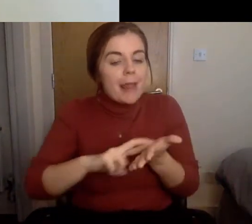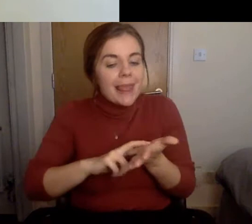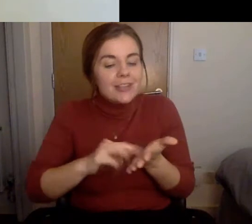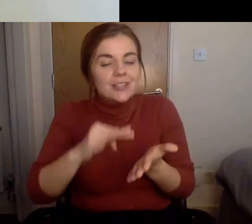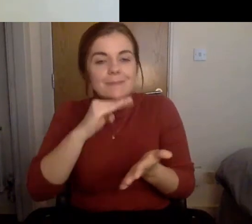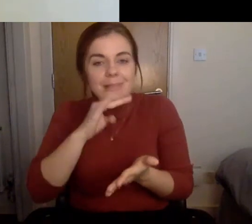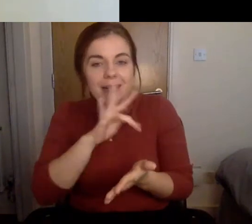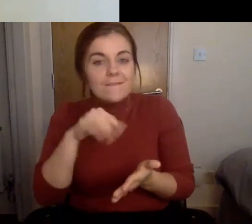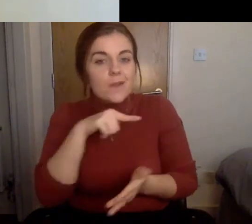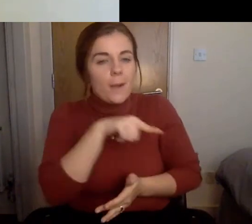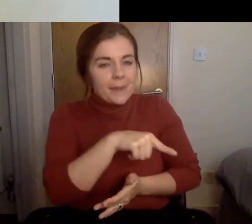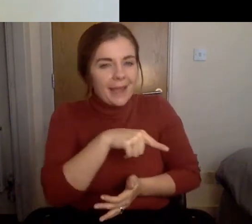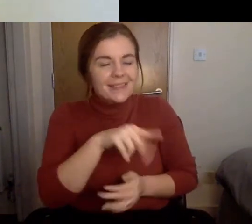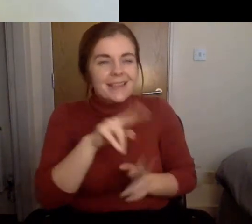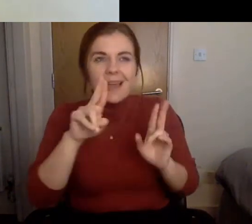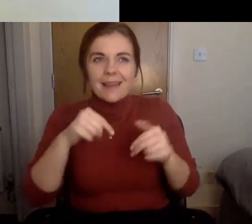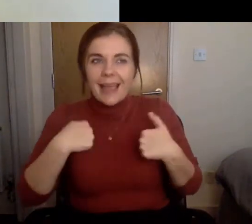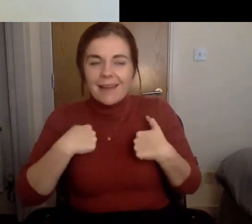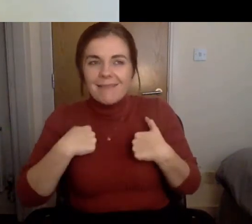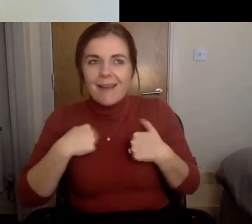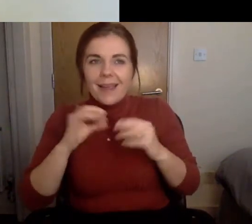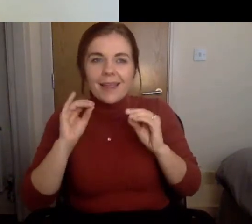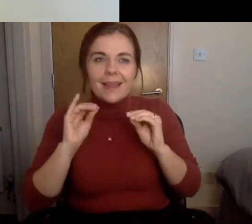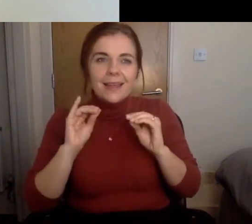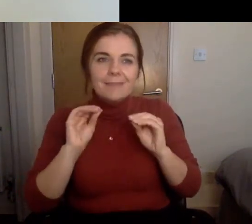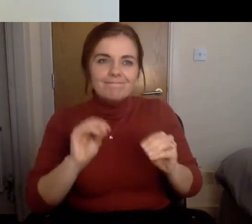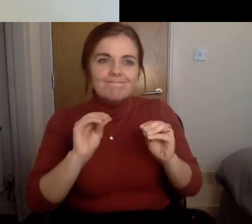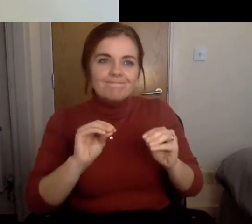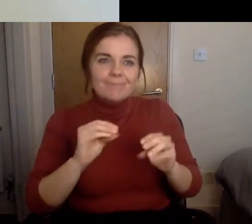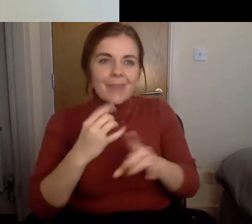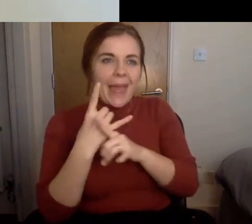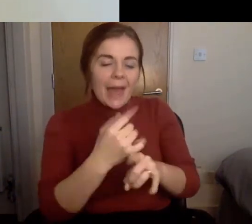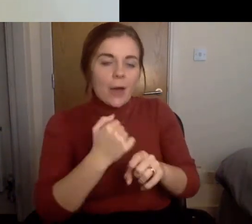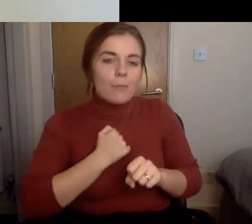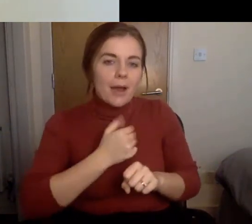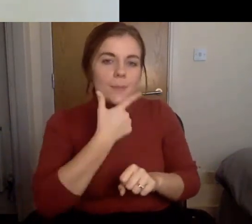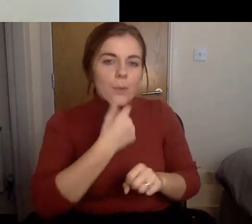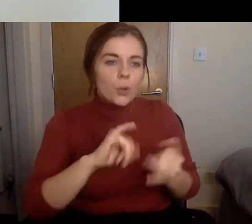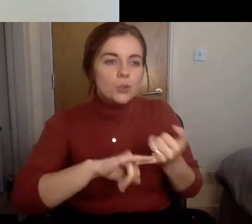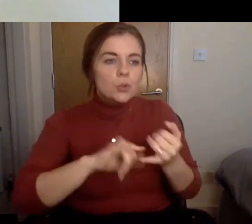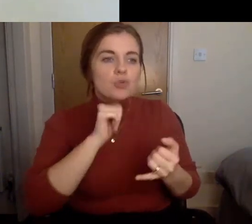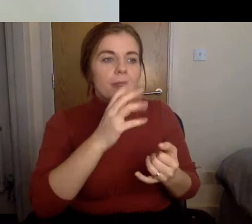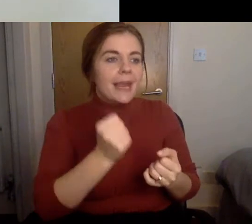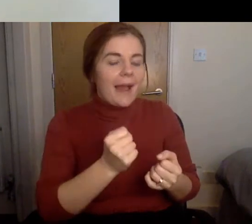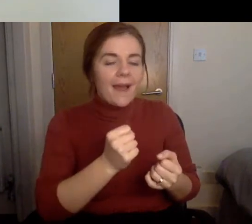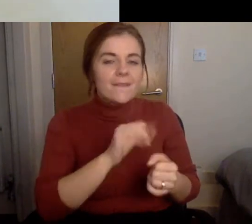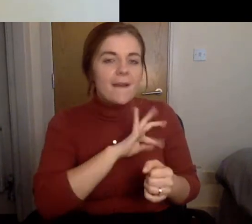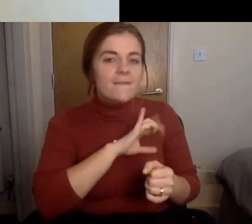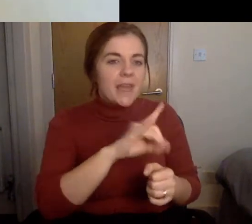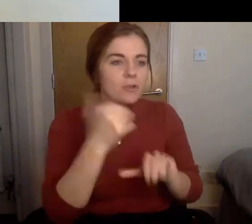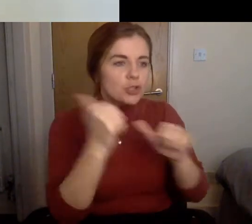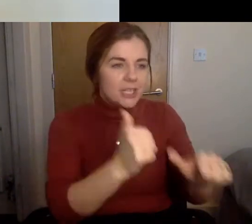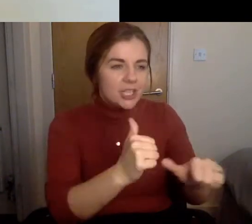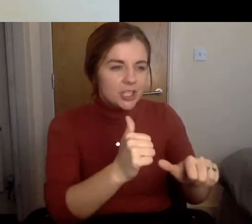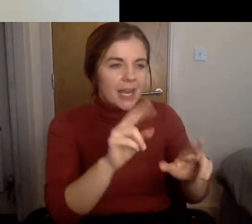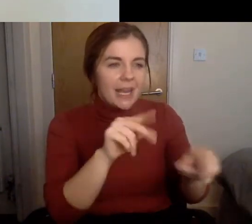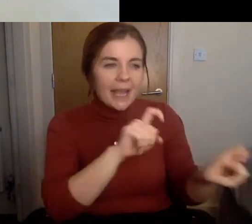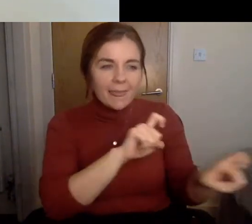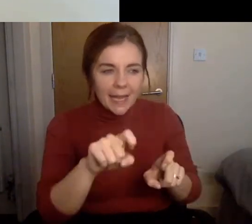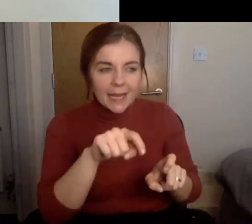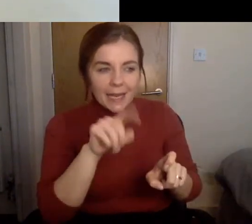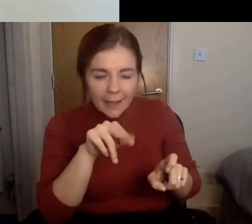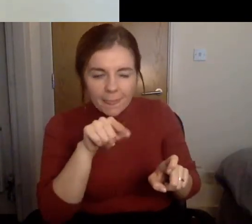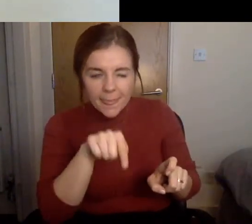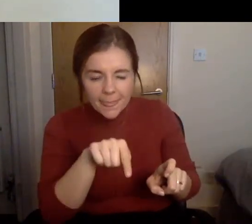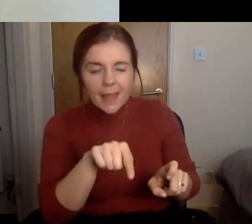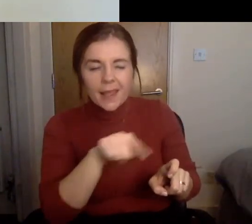boys who don't have a faith tradition to still take a meaning out of it about generosity and